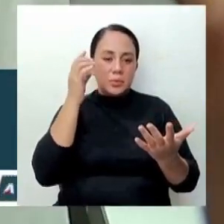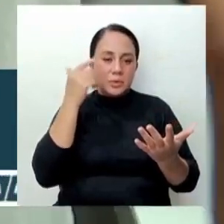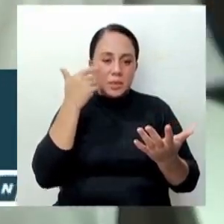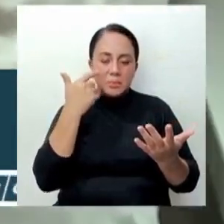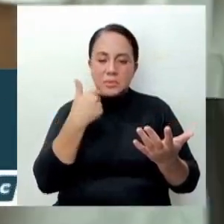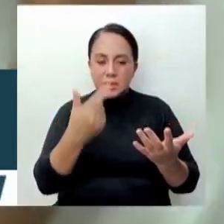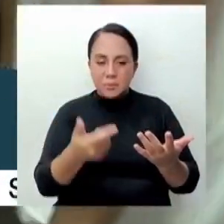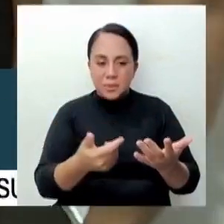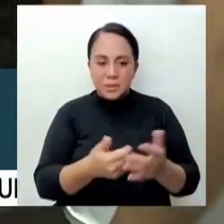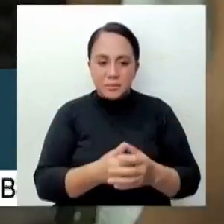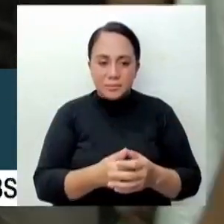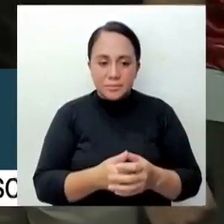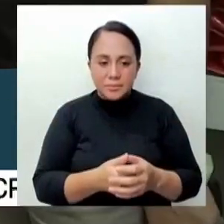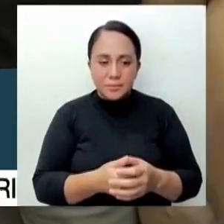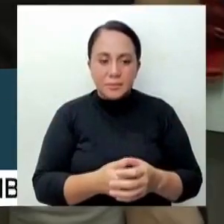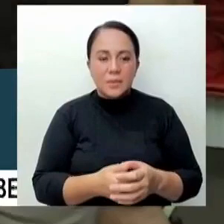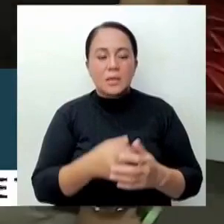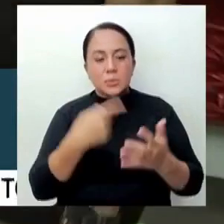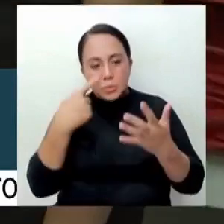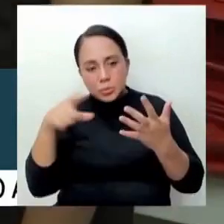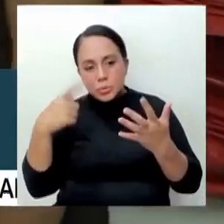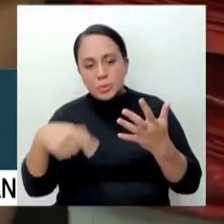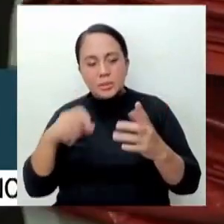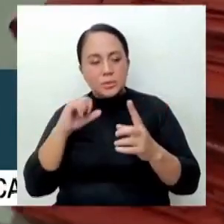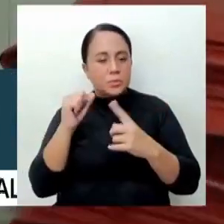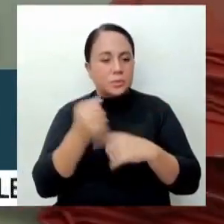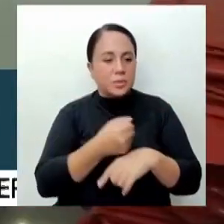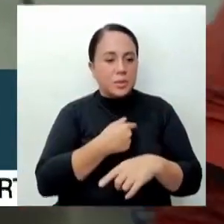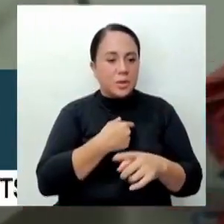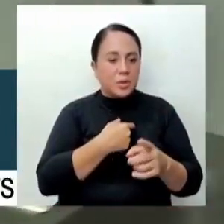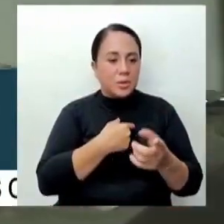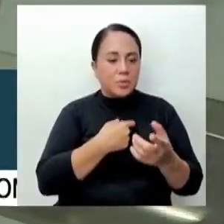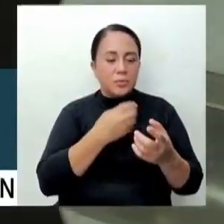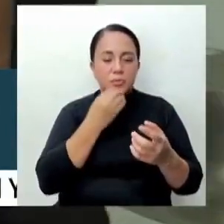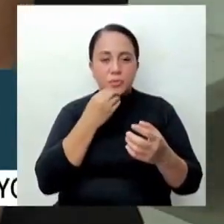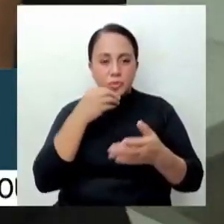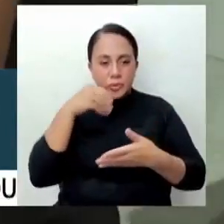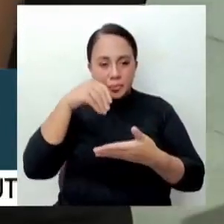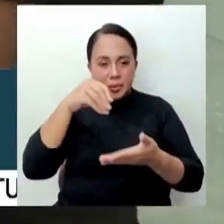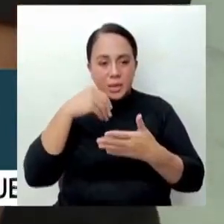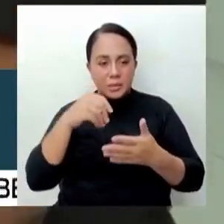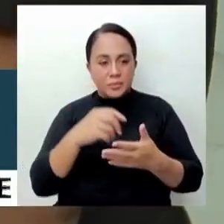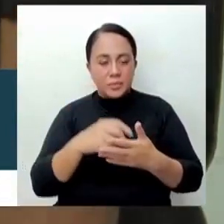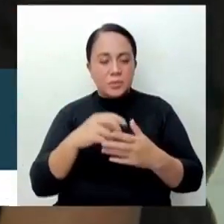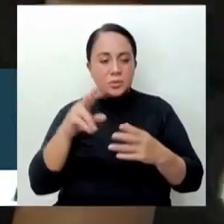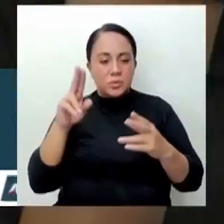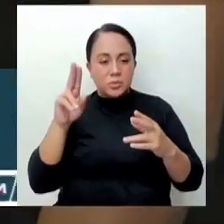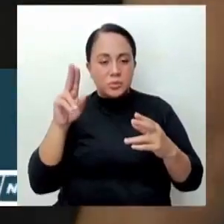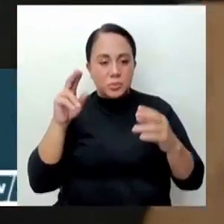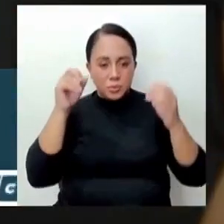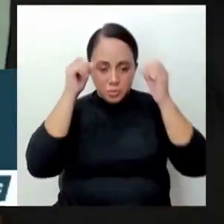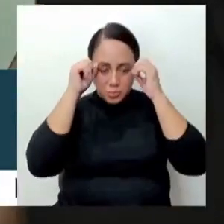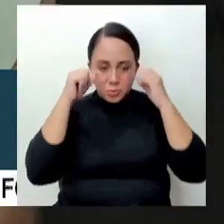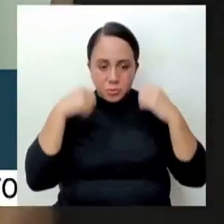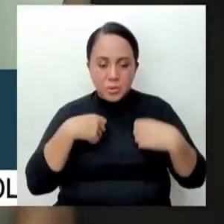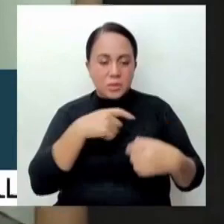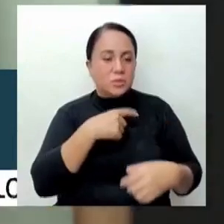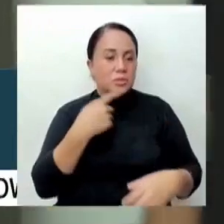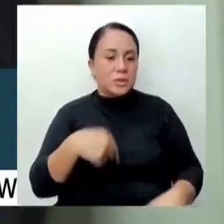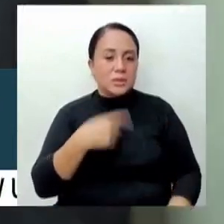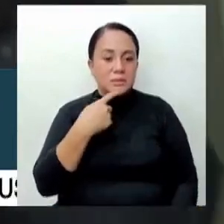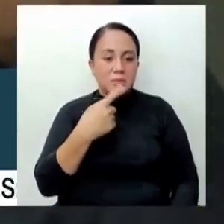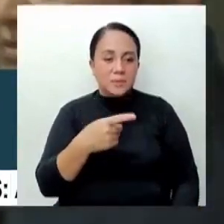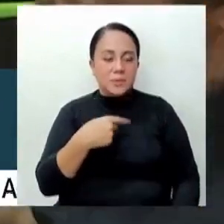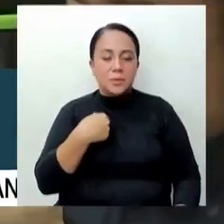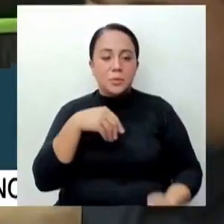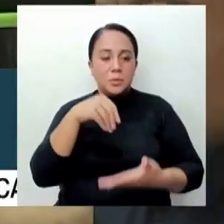in Albay. He also checked on the status of the aid in form of food packs given by United Arab Emirates and China. Lagman said the distribution